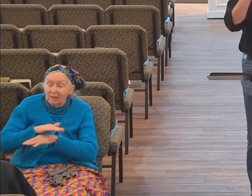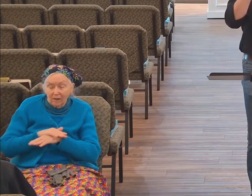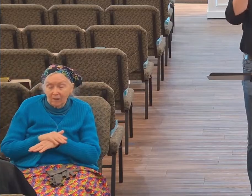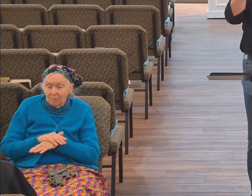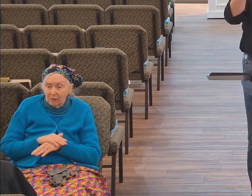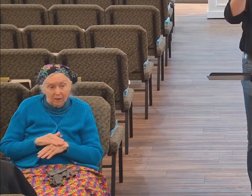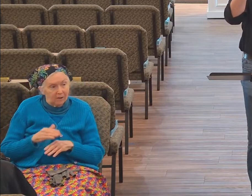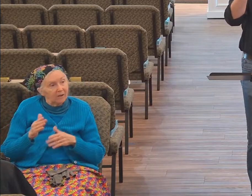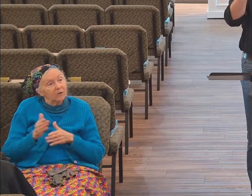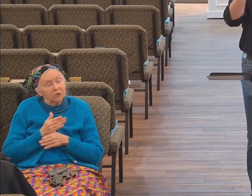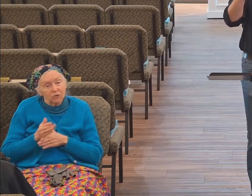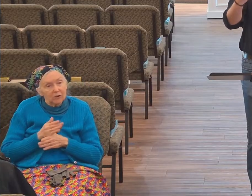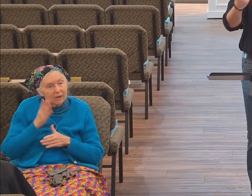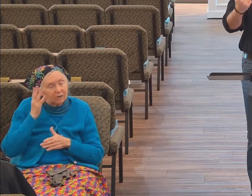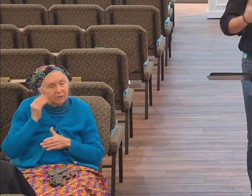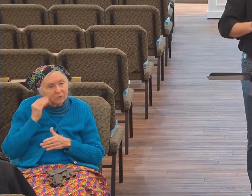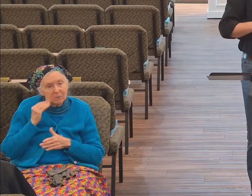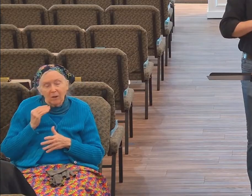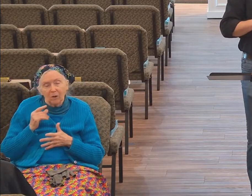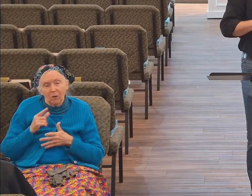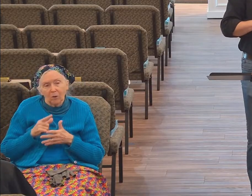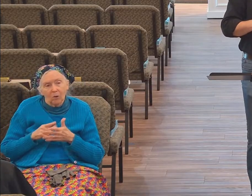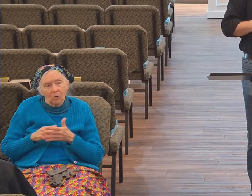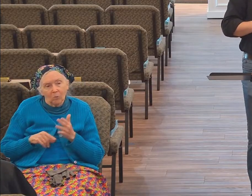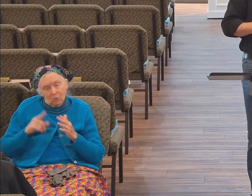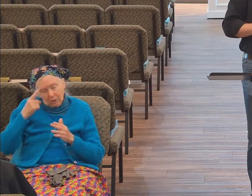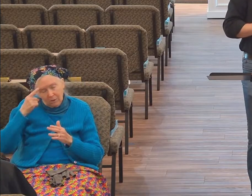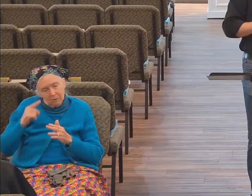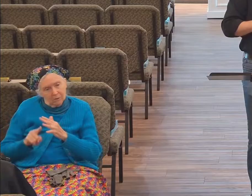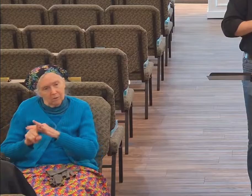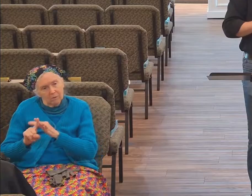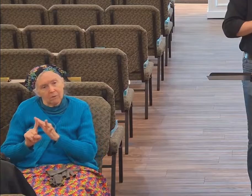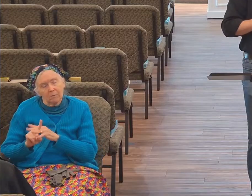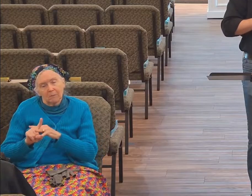would come to their mind when you say the word kingdom?